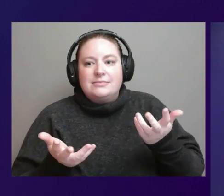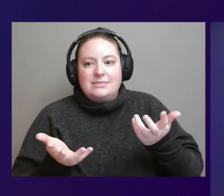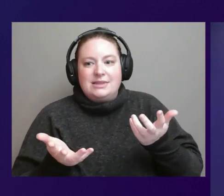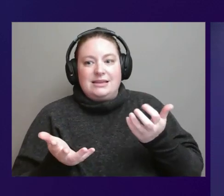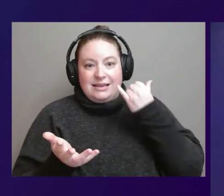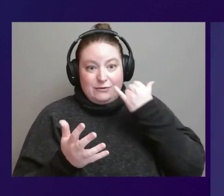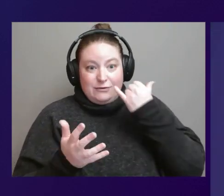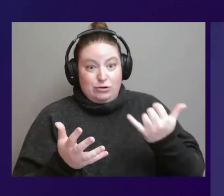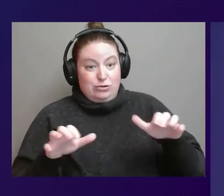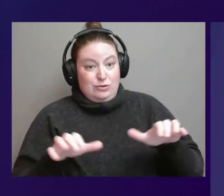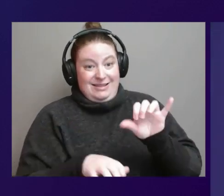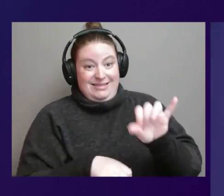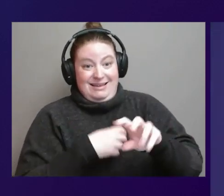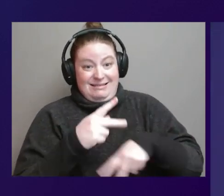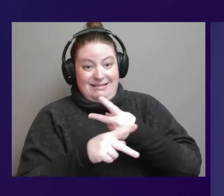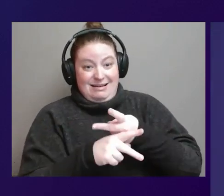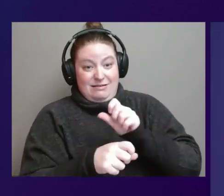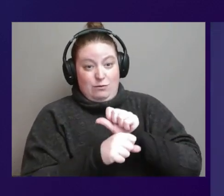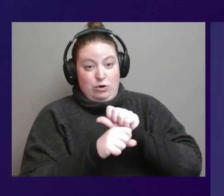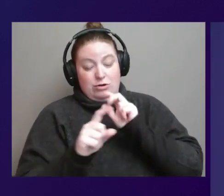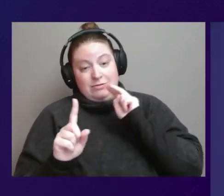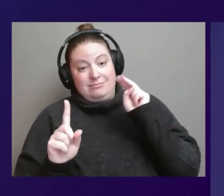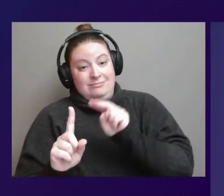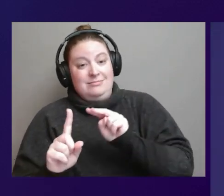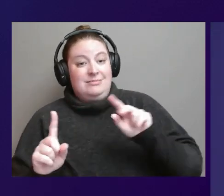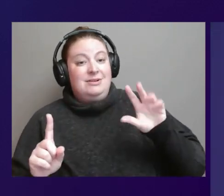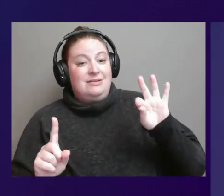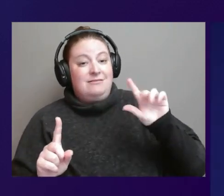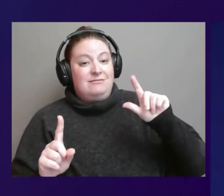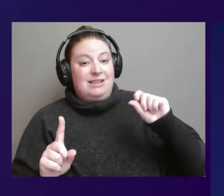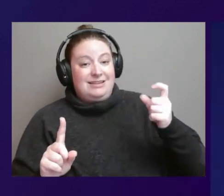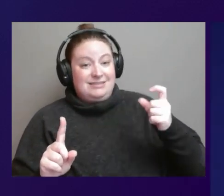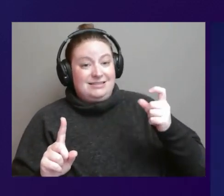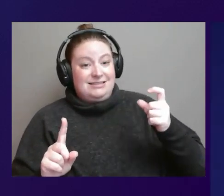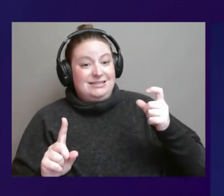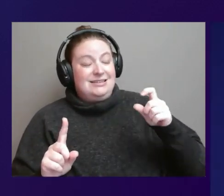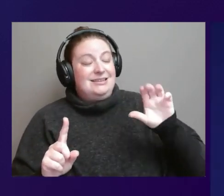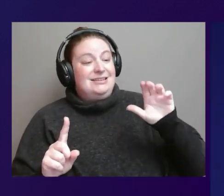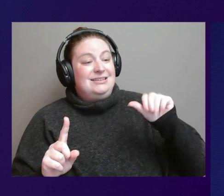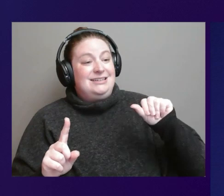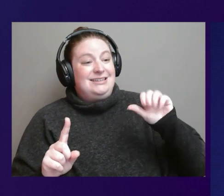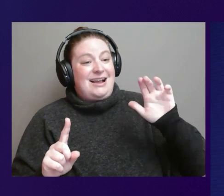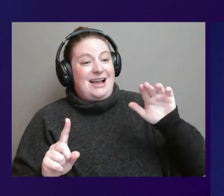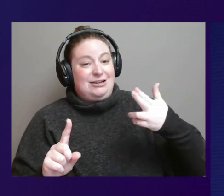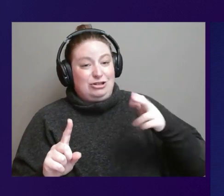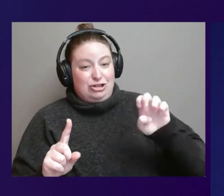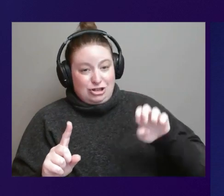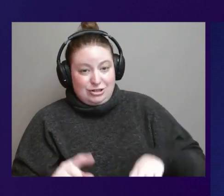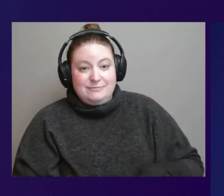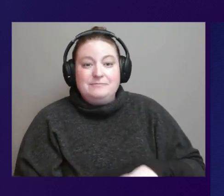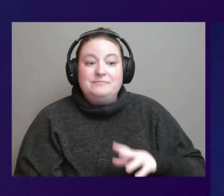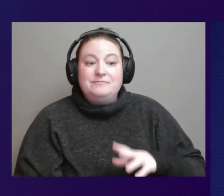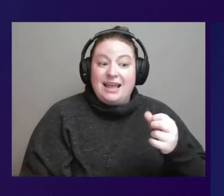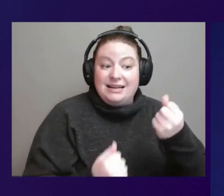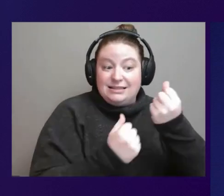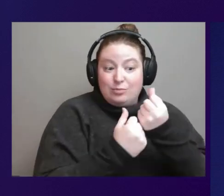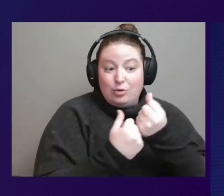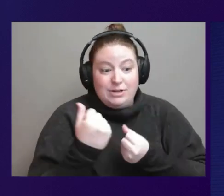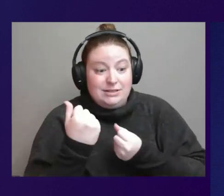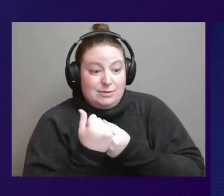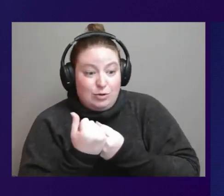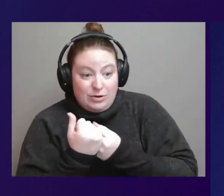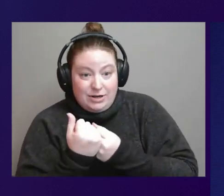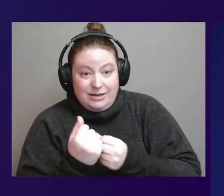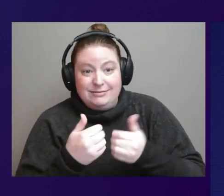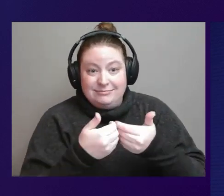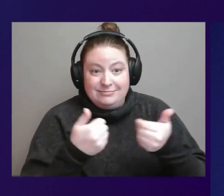work, check out FlexCache, because it is supported in FSx ONTAP. Yep, and it's supported in both directions too. You talked about the EDA, like that